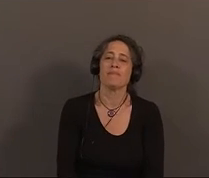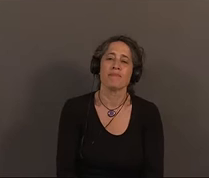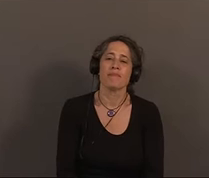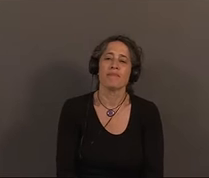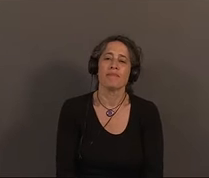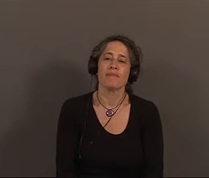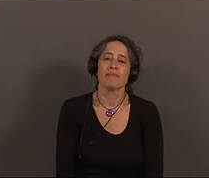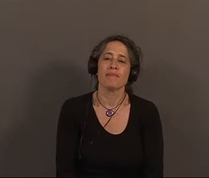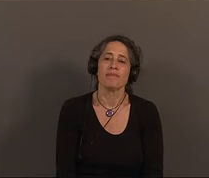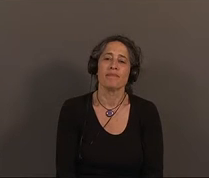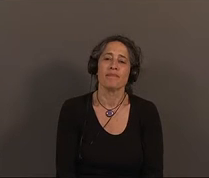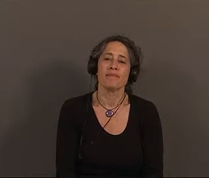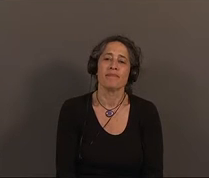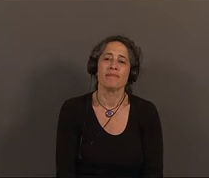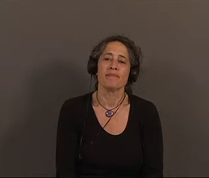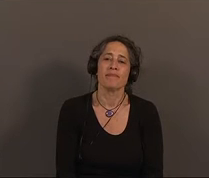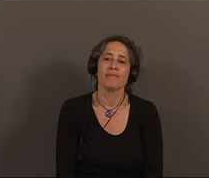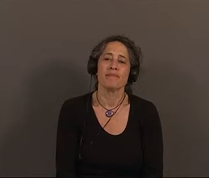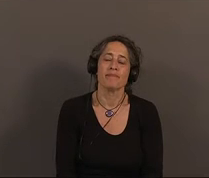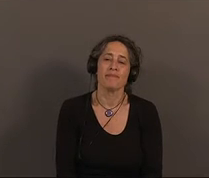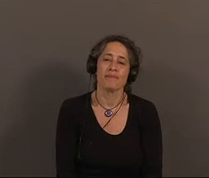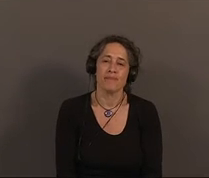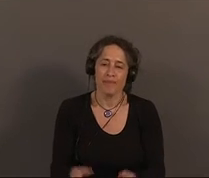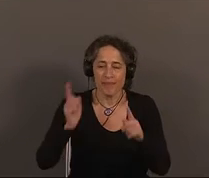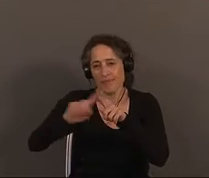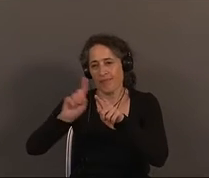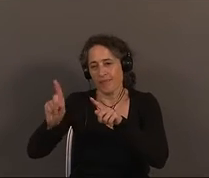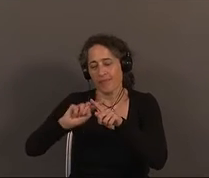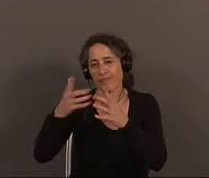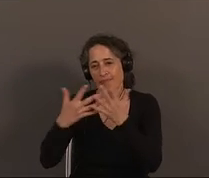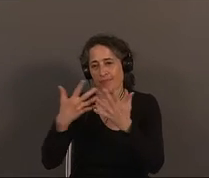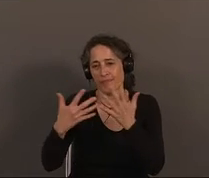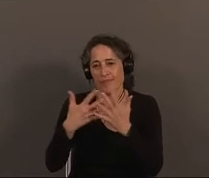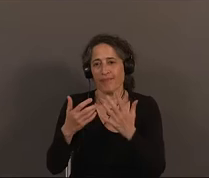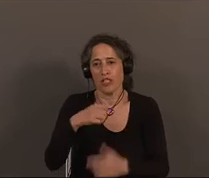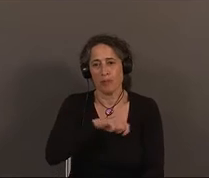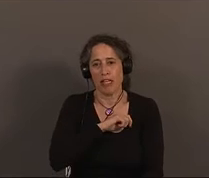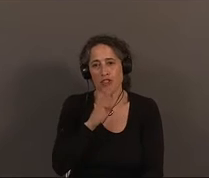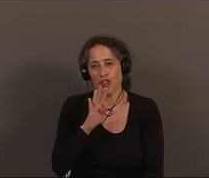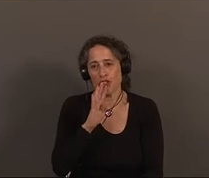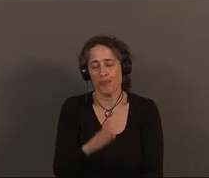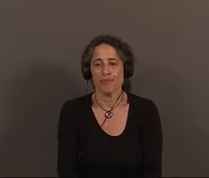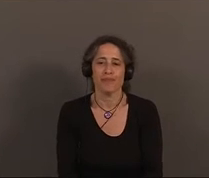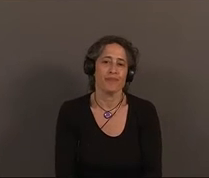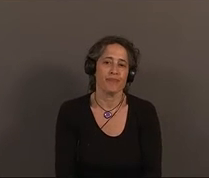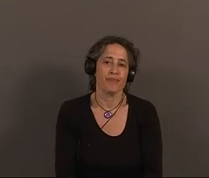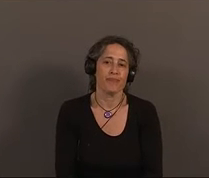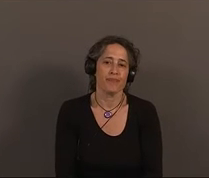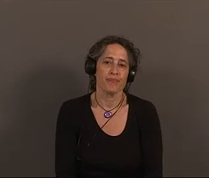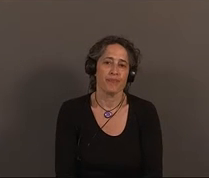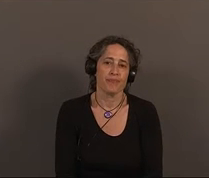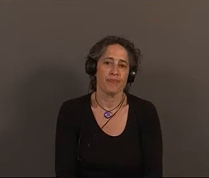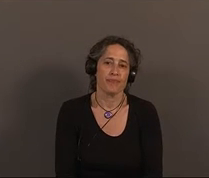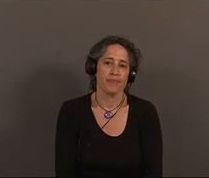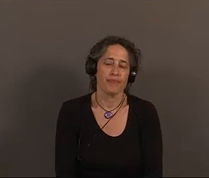Ya la verdad ya estoy llamando a mi madre, que llevo 5 días sin hablar con ella. A nosotros nos viene súper bien, supongo que a las compañías no. Es un puntazo porque a